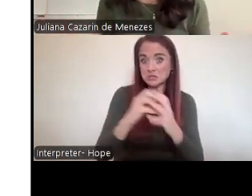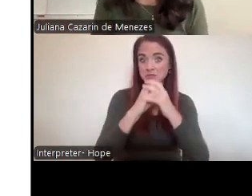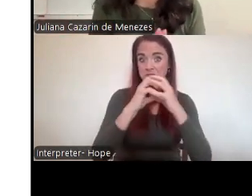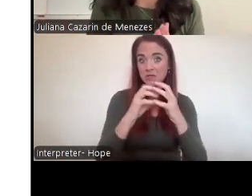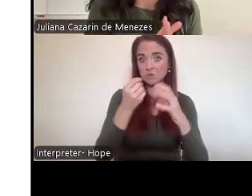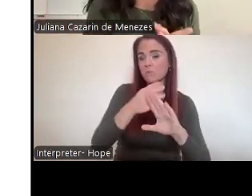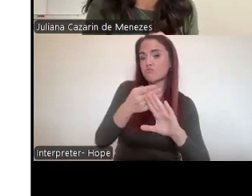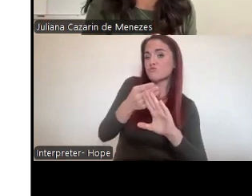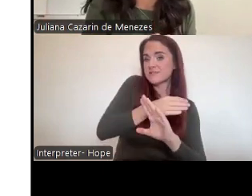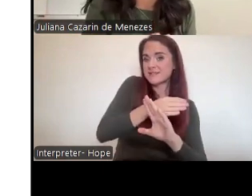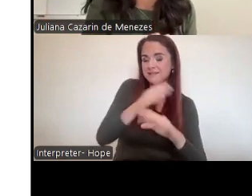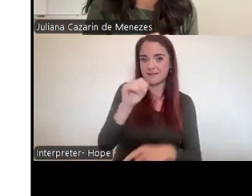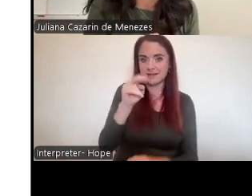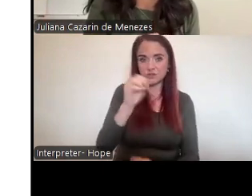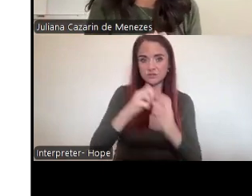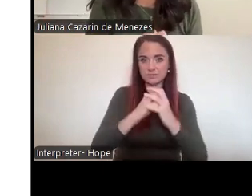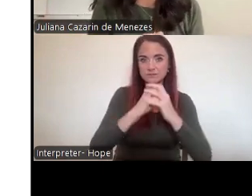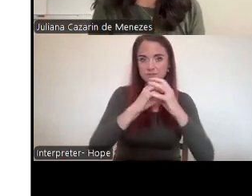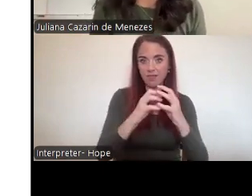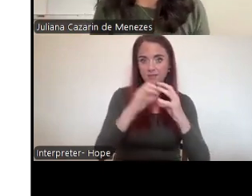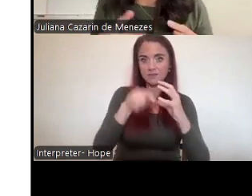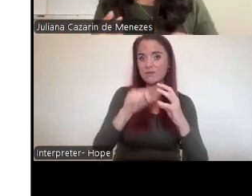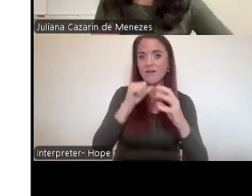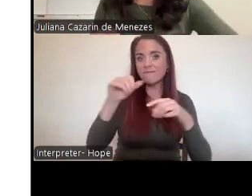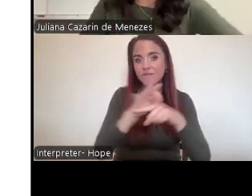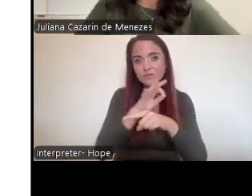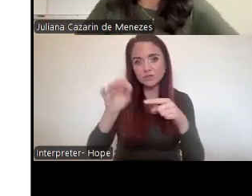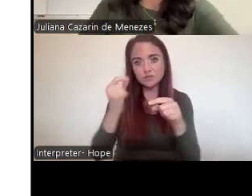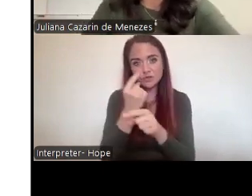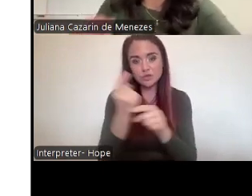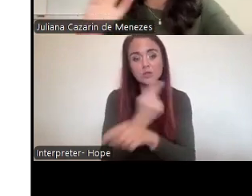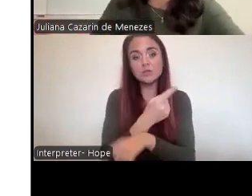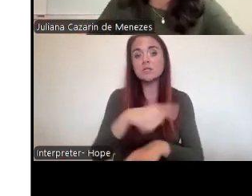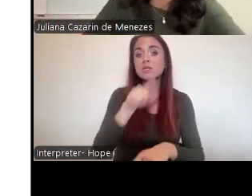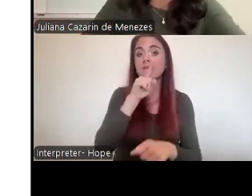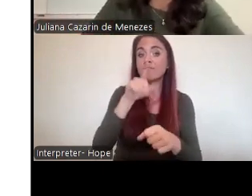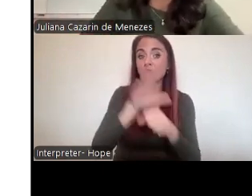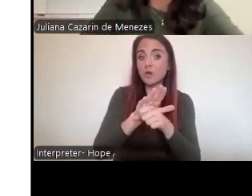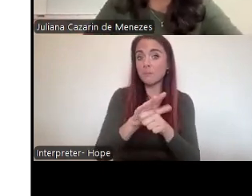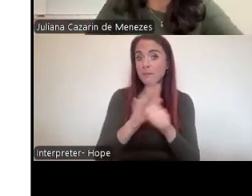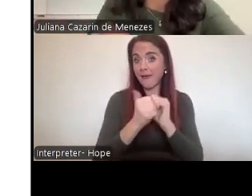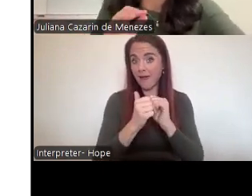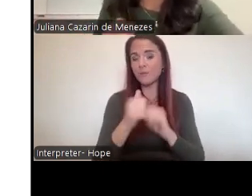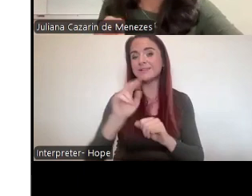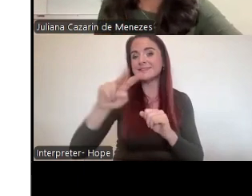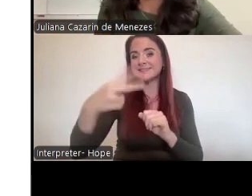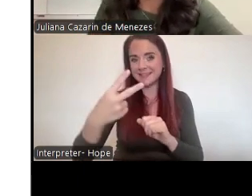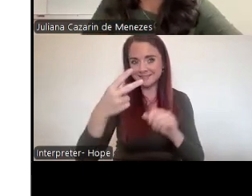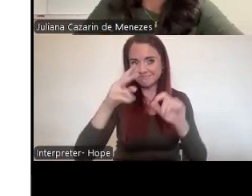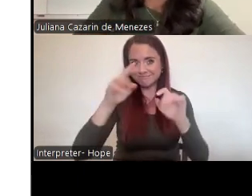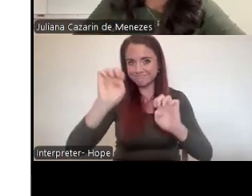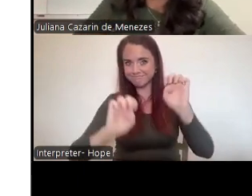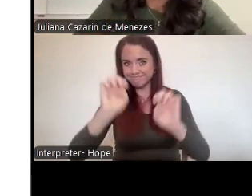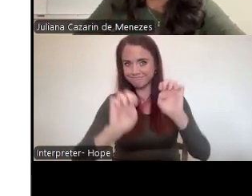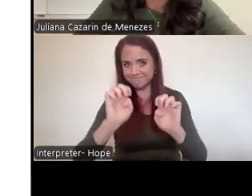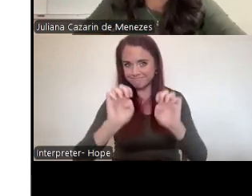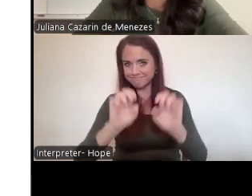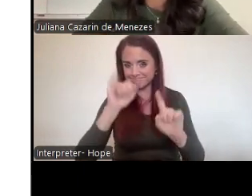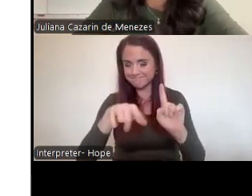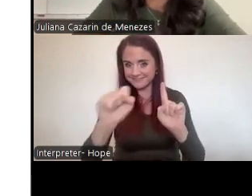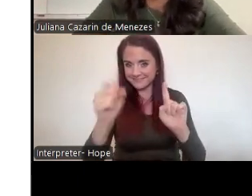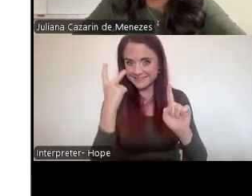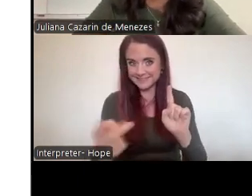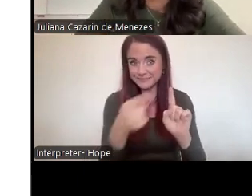pre-cancer cells are not functional. So to confirm that, we did a second assay. In this assay, we